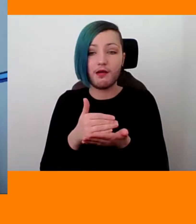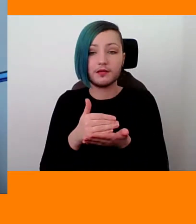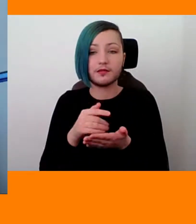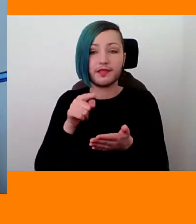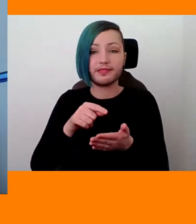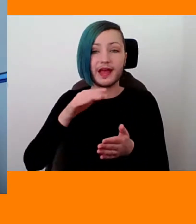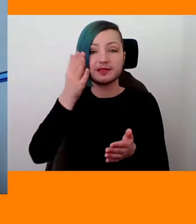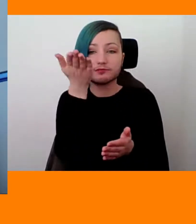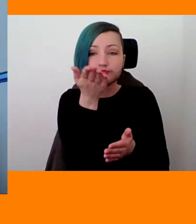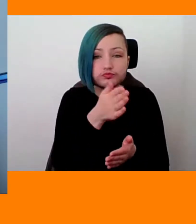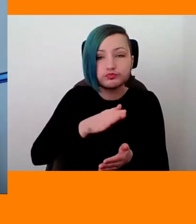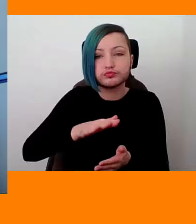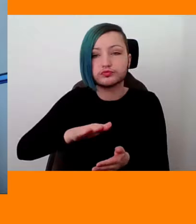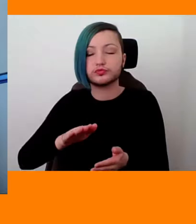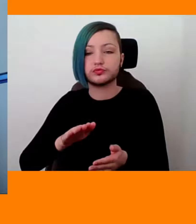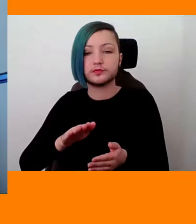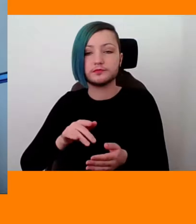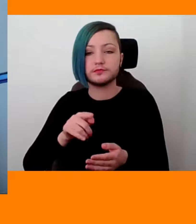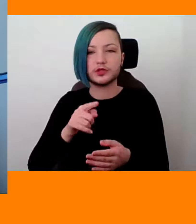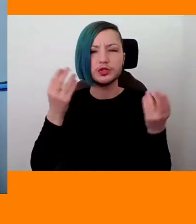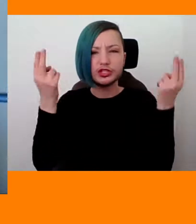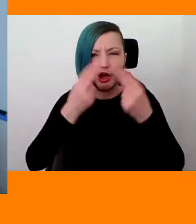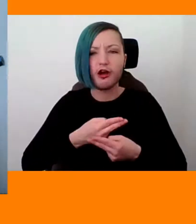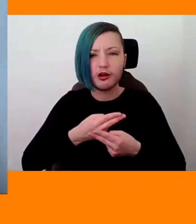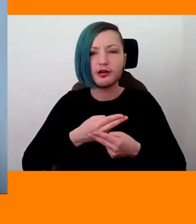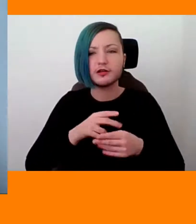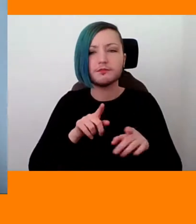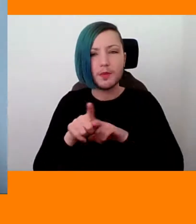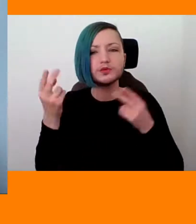the deepest part. So that's going to be the darkest part.